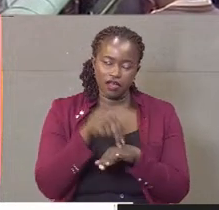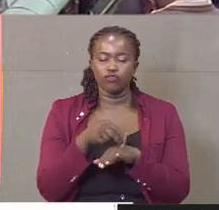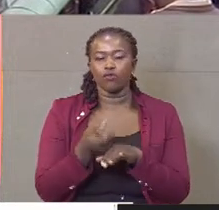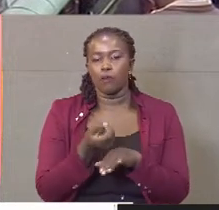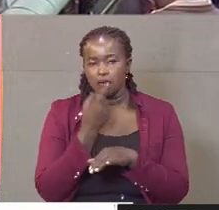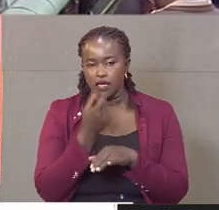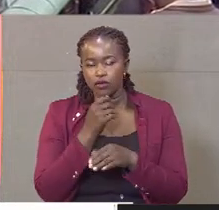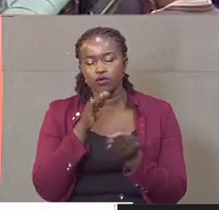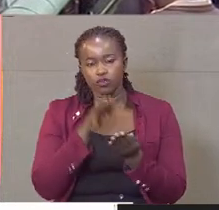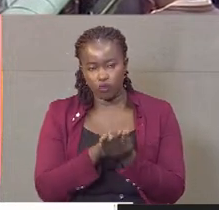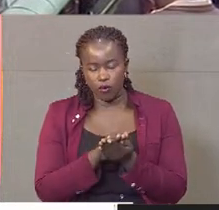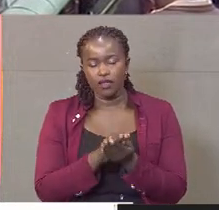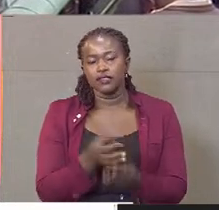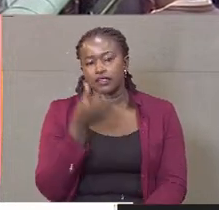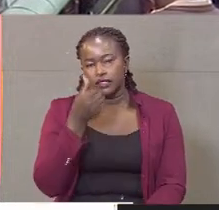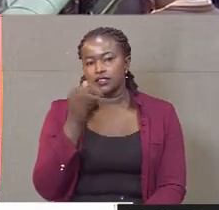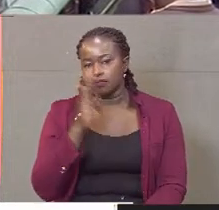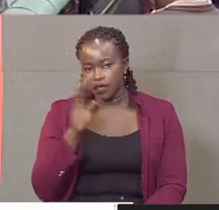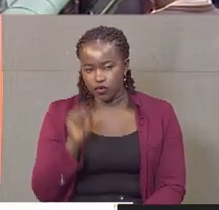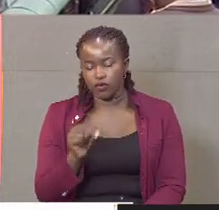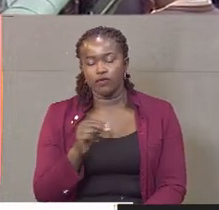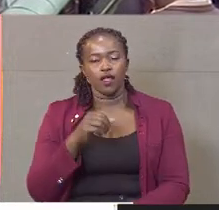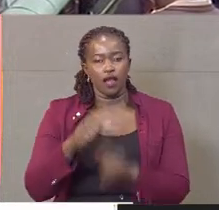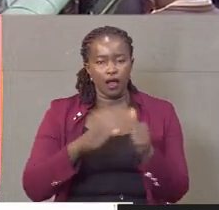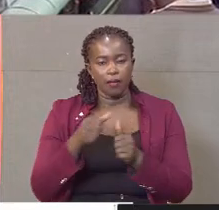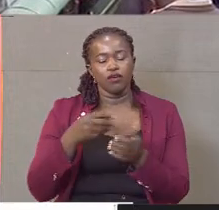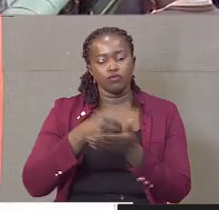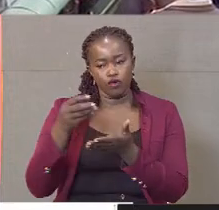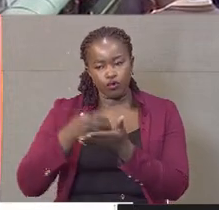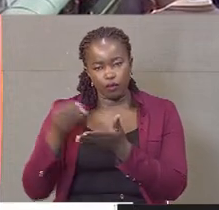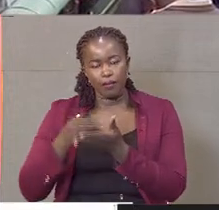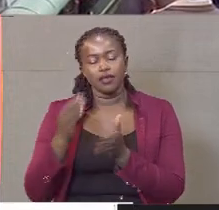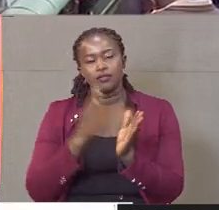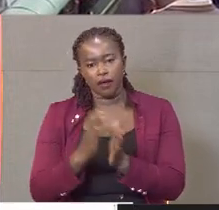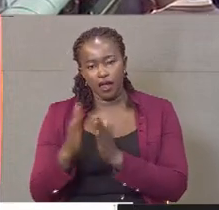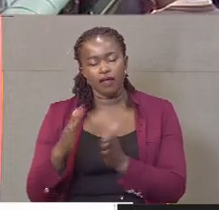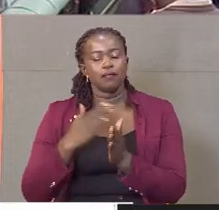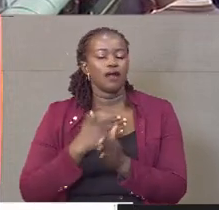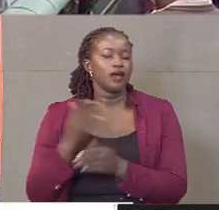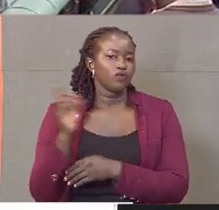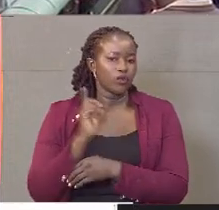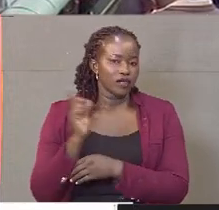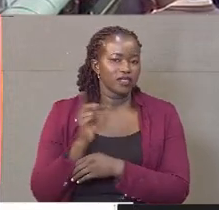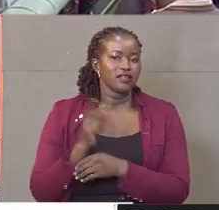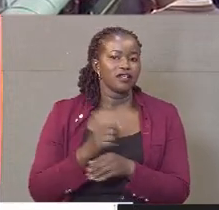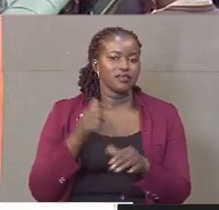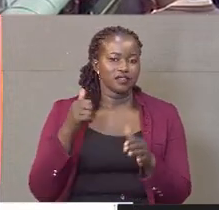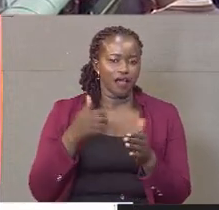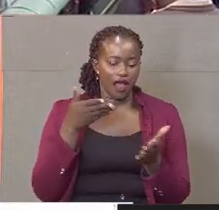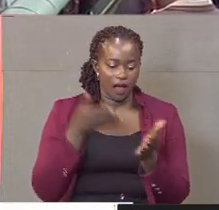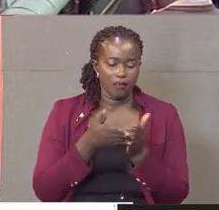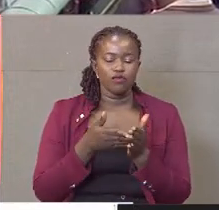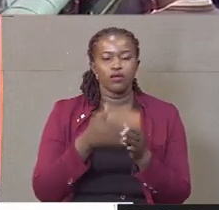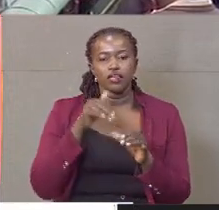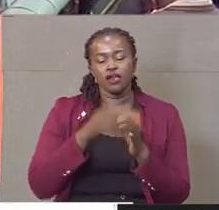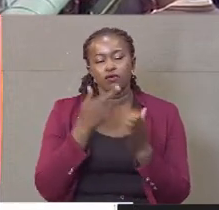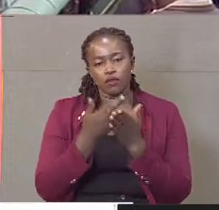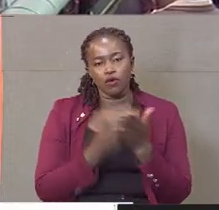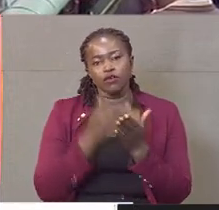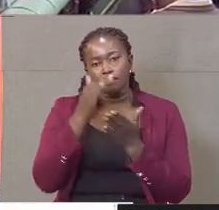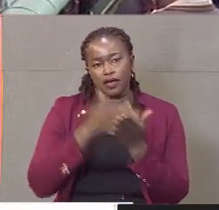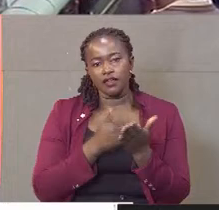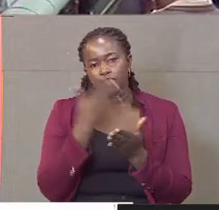stores is 6 billion. About the procurement plan, my colleague, it is covered in the report and page